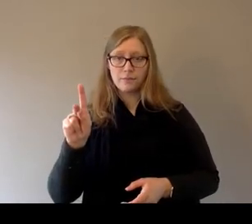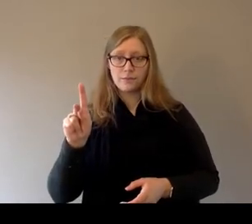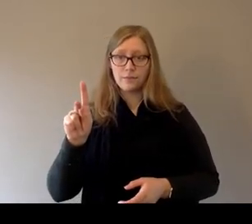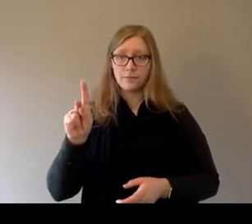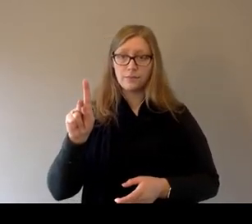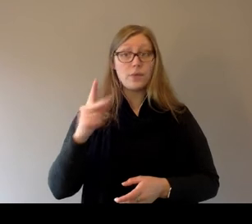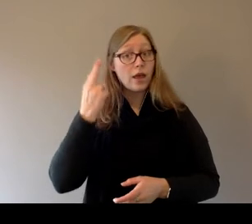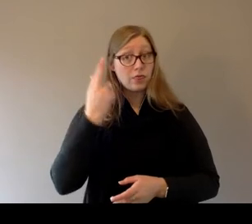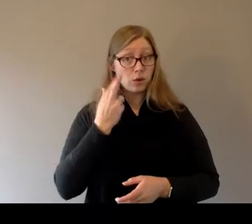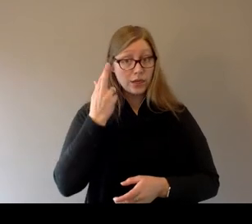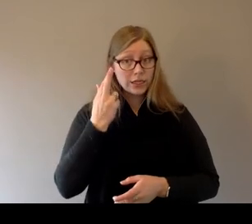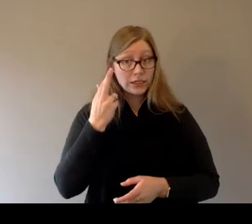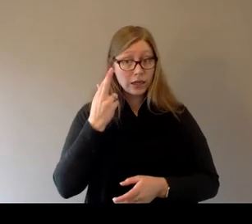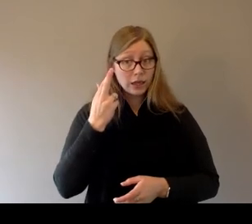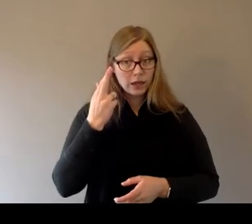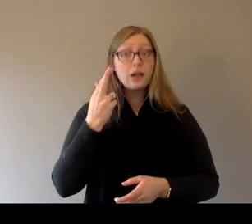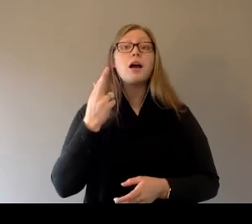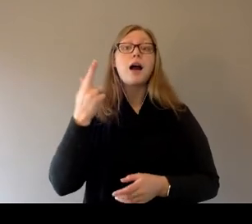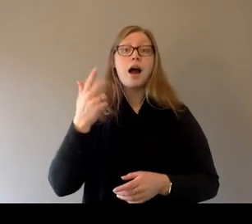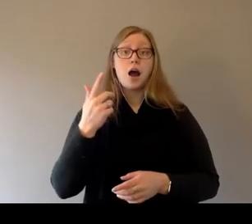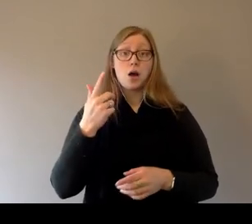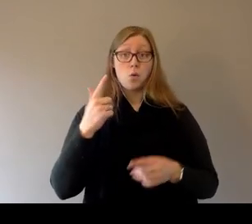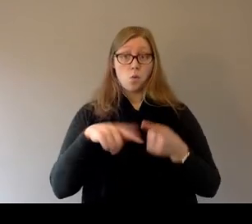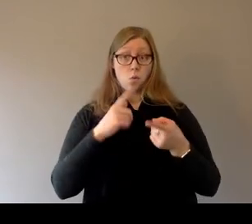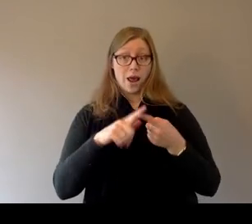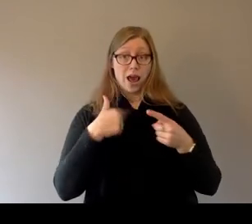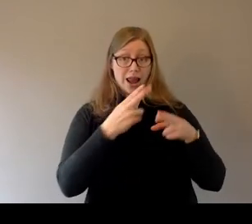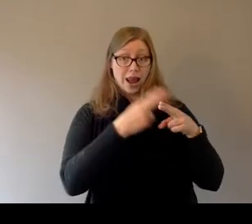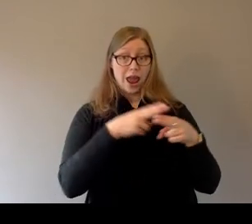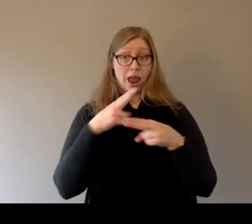And the reason is because when I name these triangles, I'm going to say